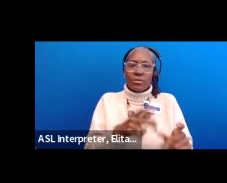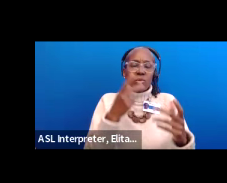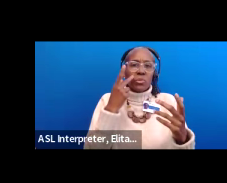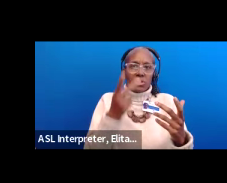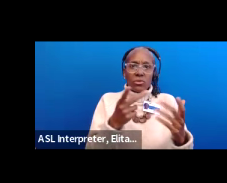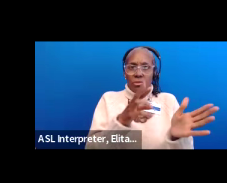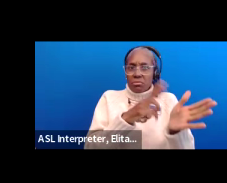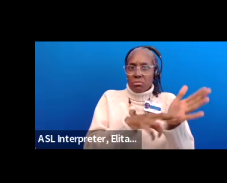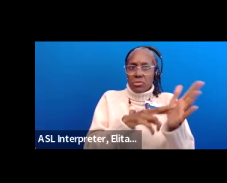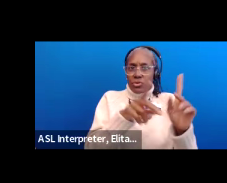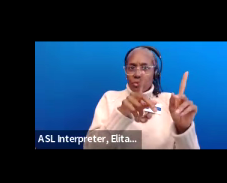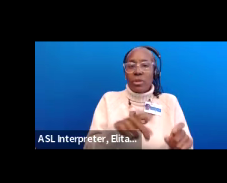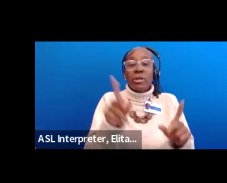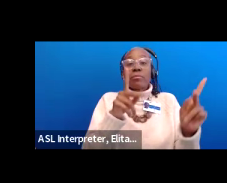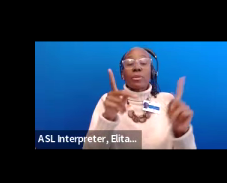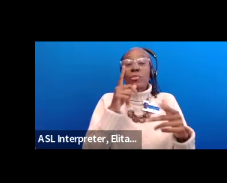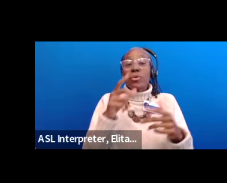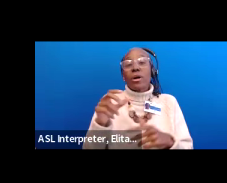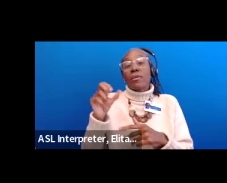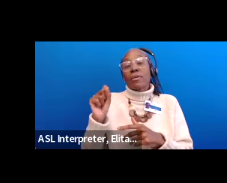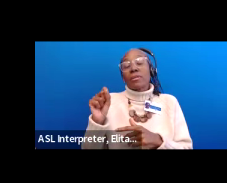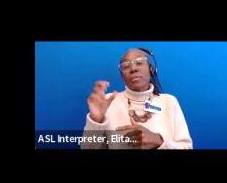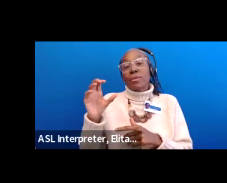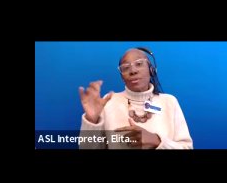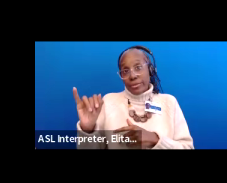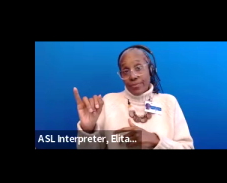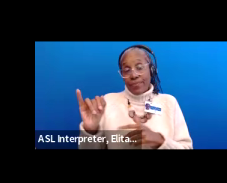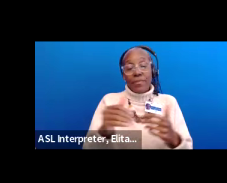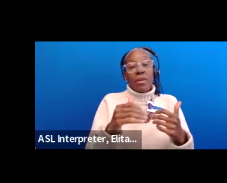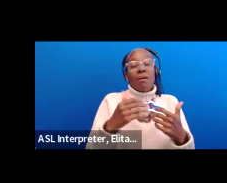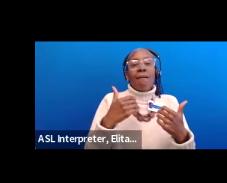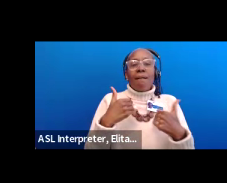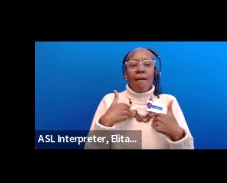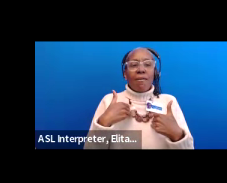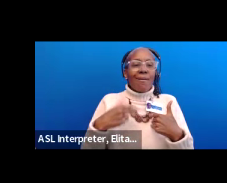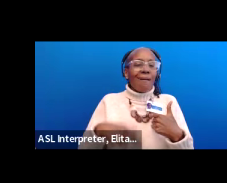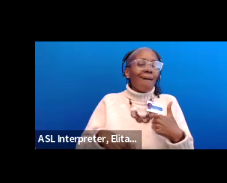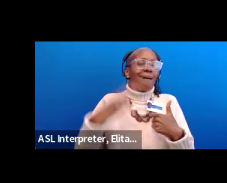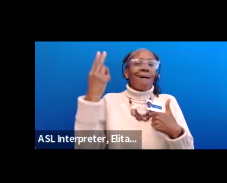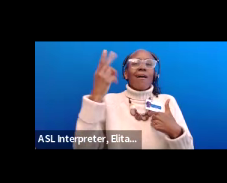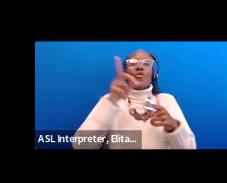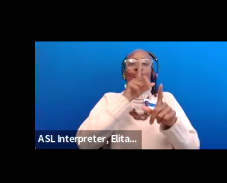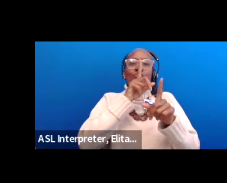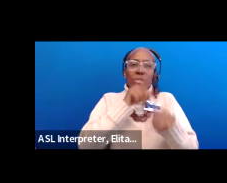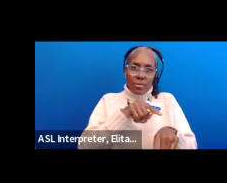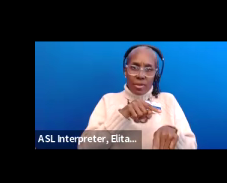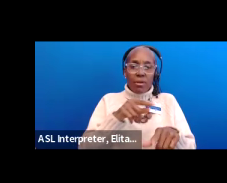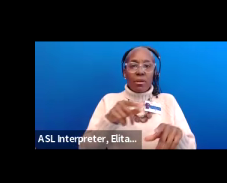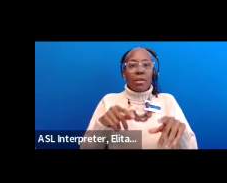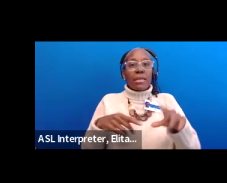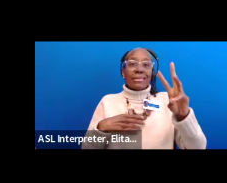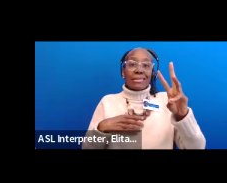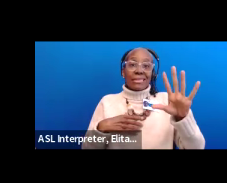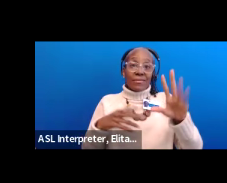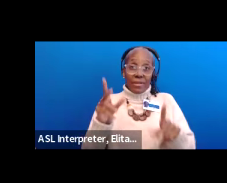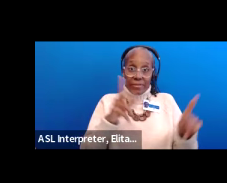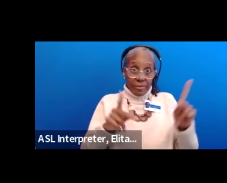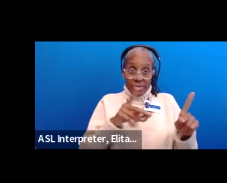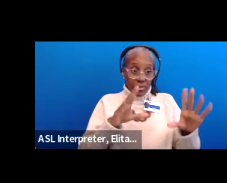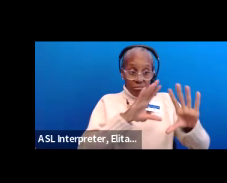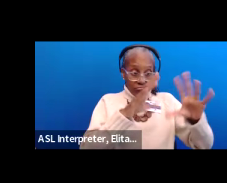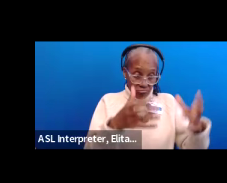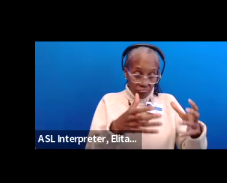trial working with people with spinal cord injury, is a very high responder rate. We worked with 65 people in the